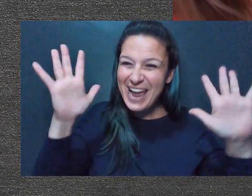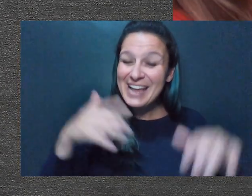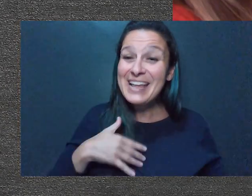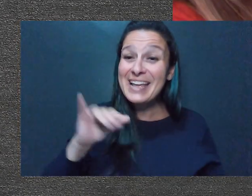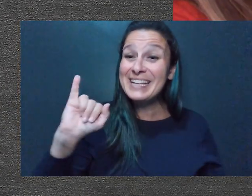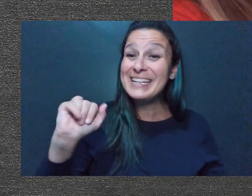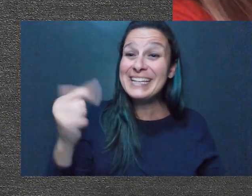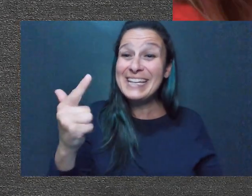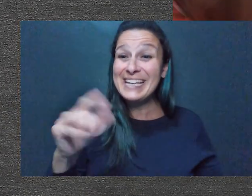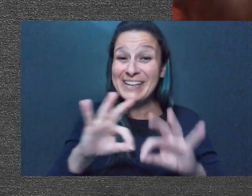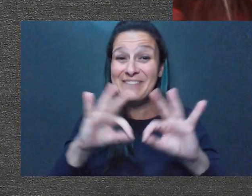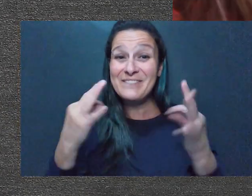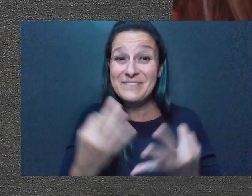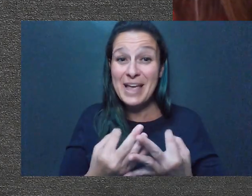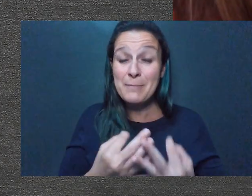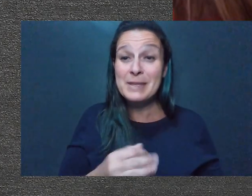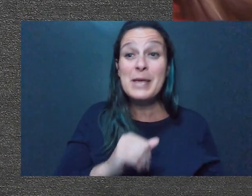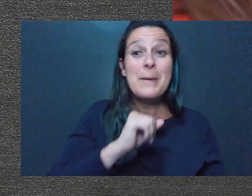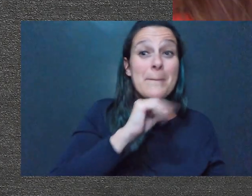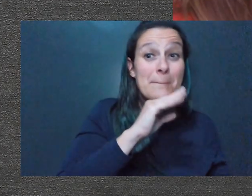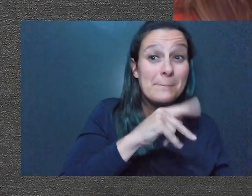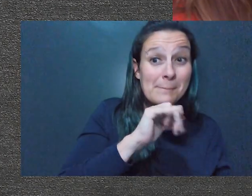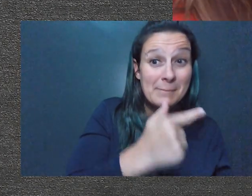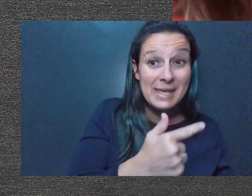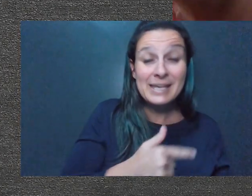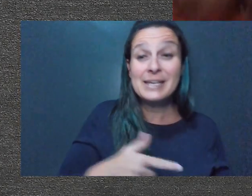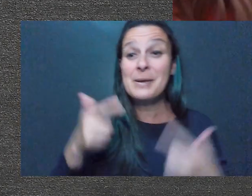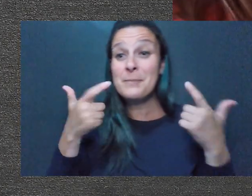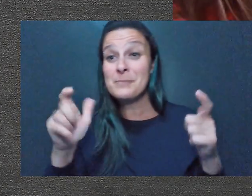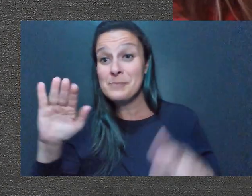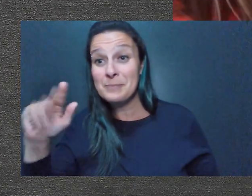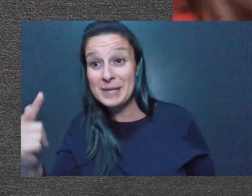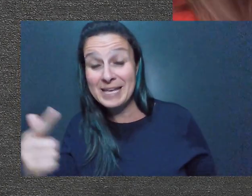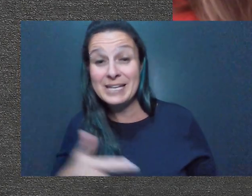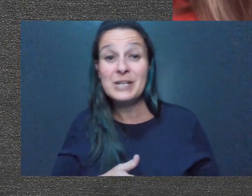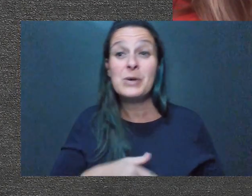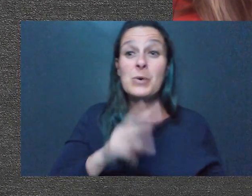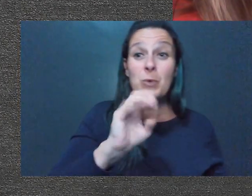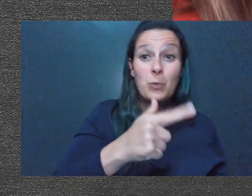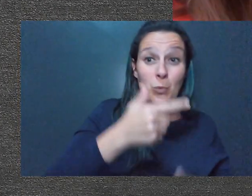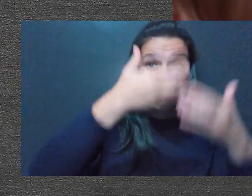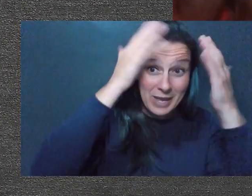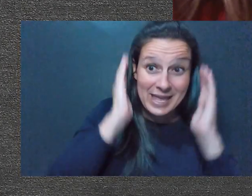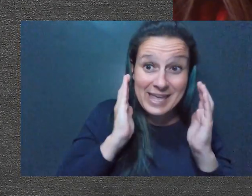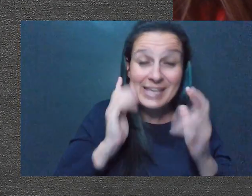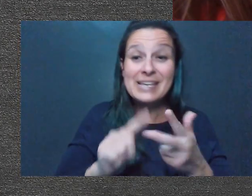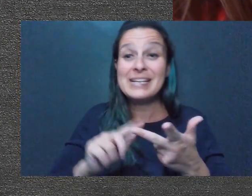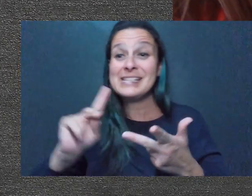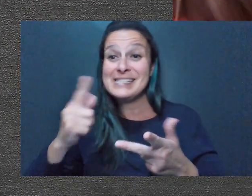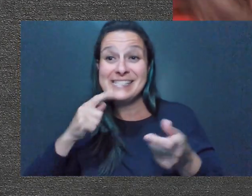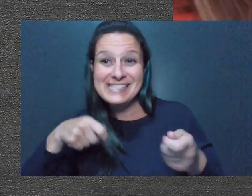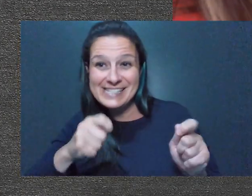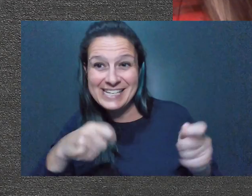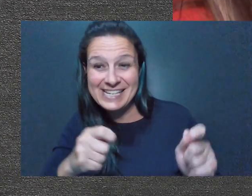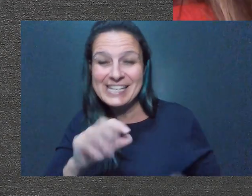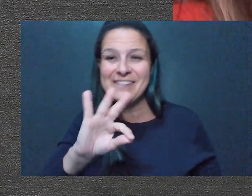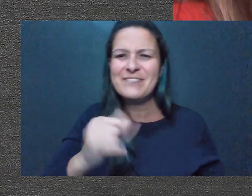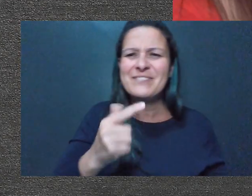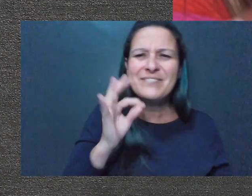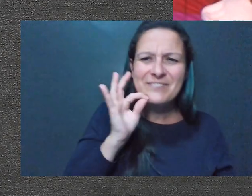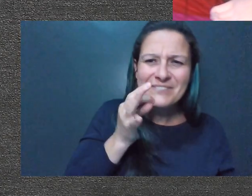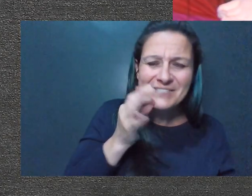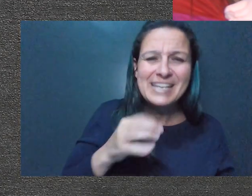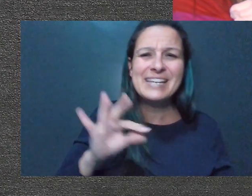Ig family. Pig, big, wig, dig, fig,